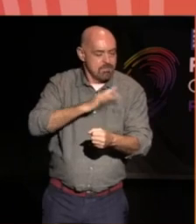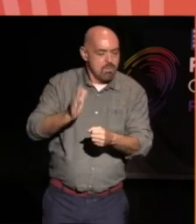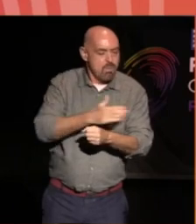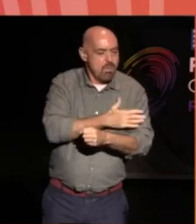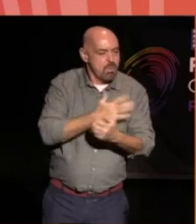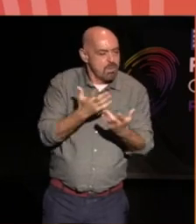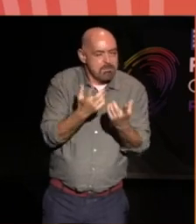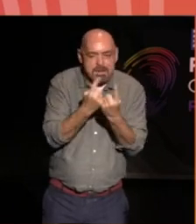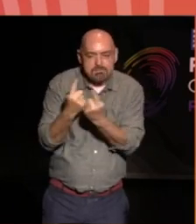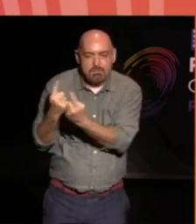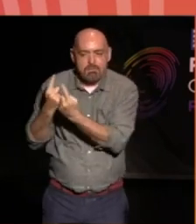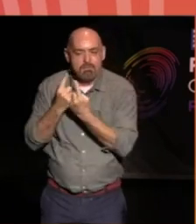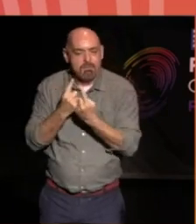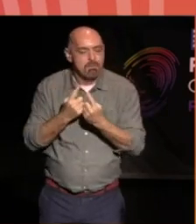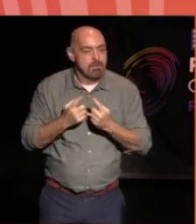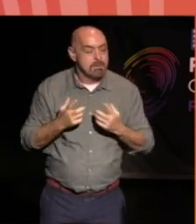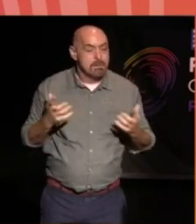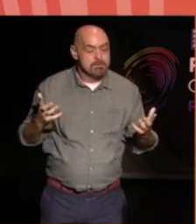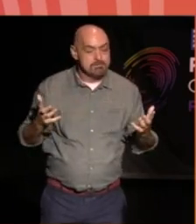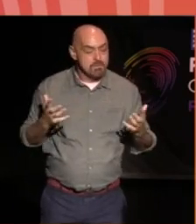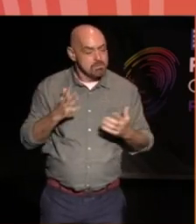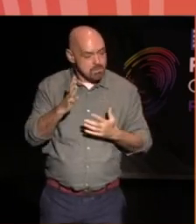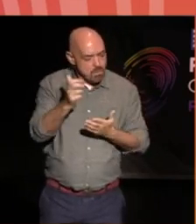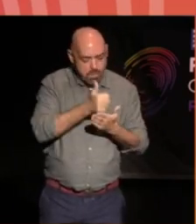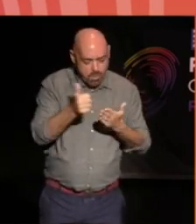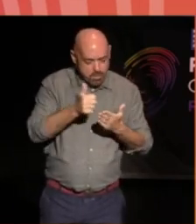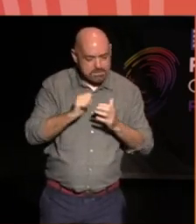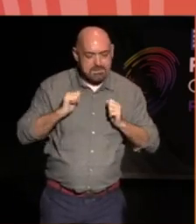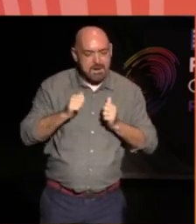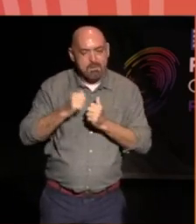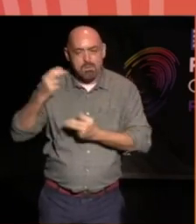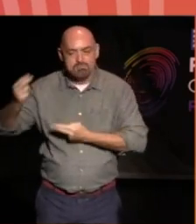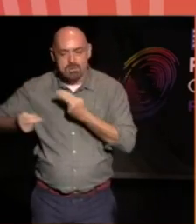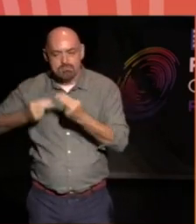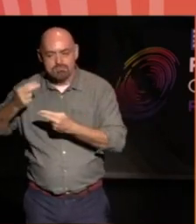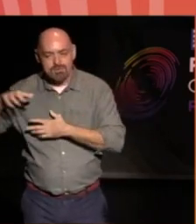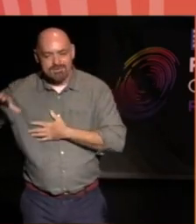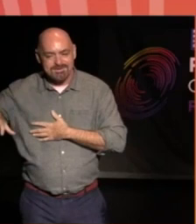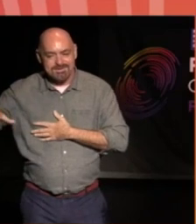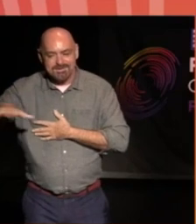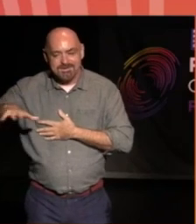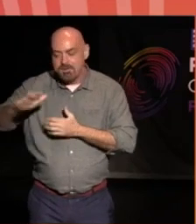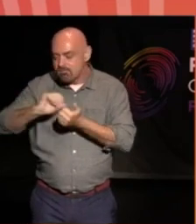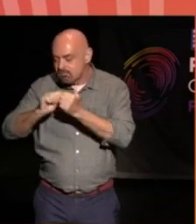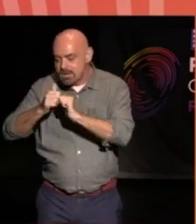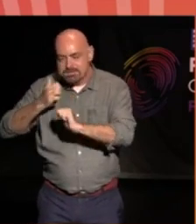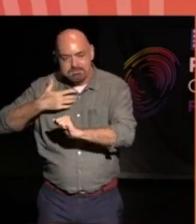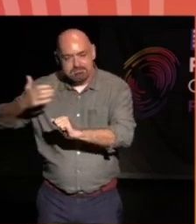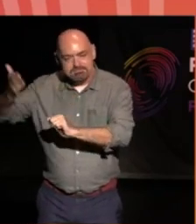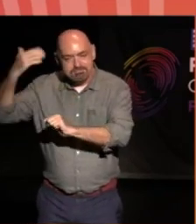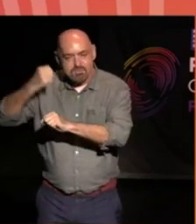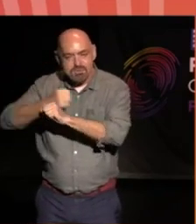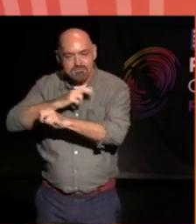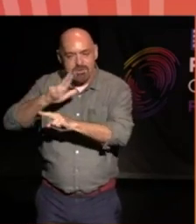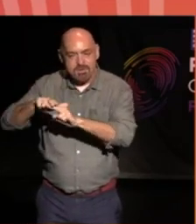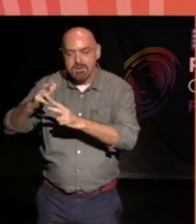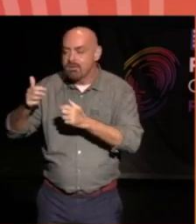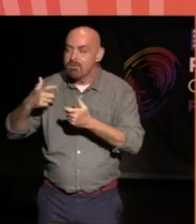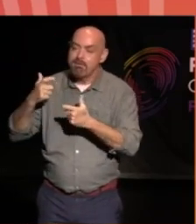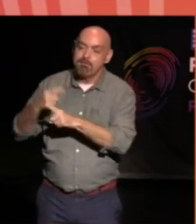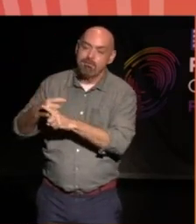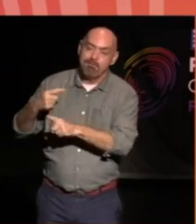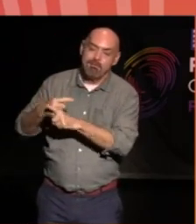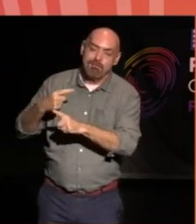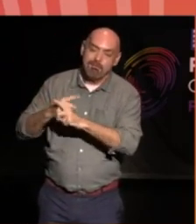matter. And so always in our restaurant, the friends of my grandfather go on